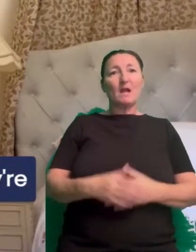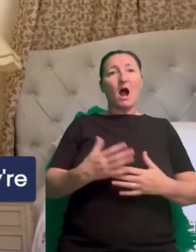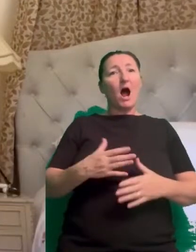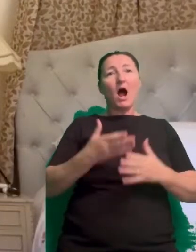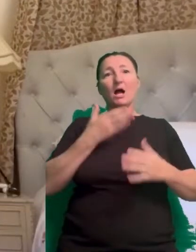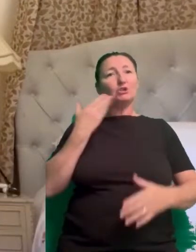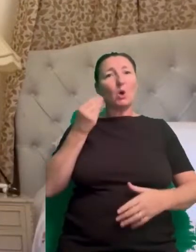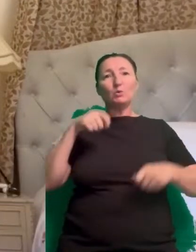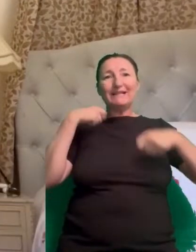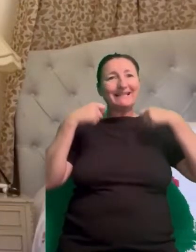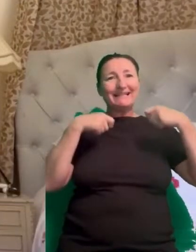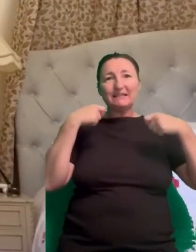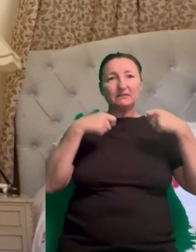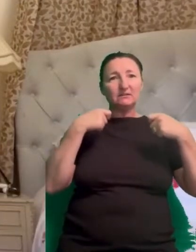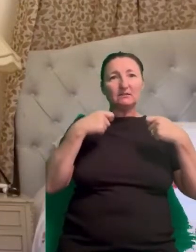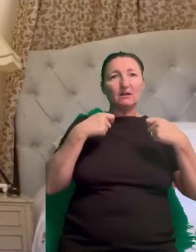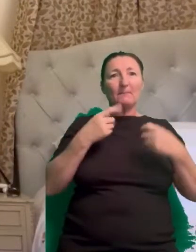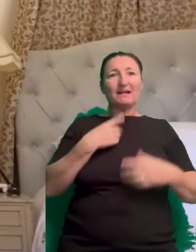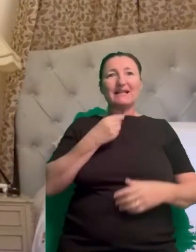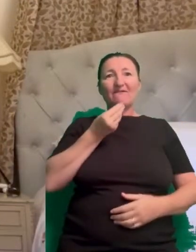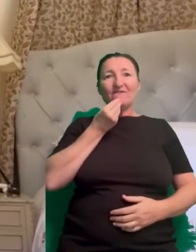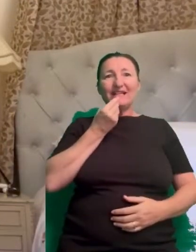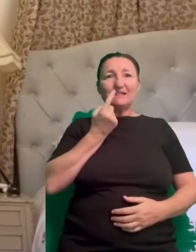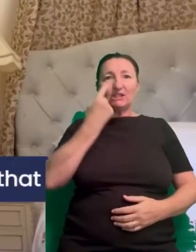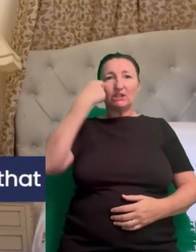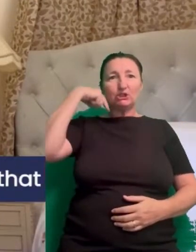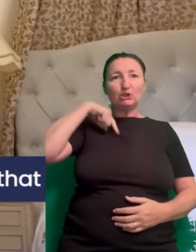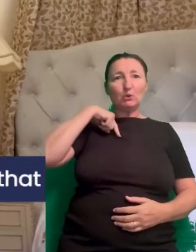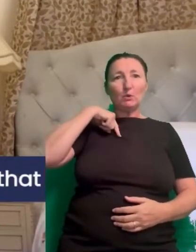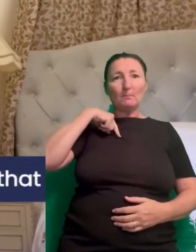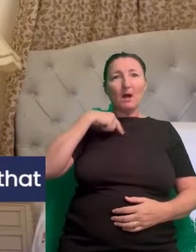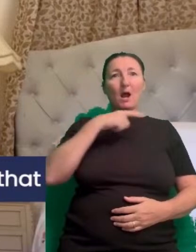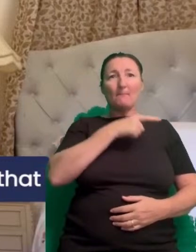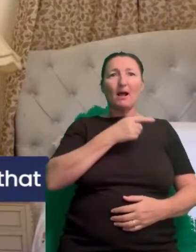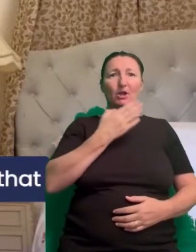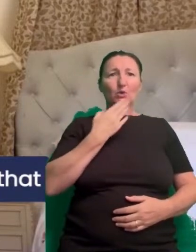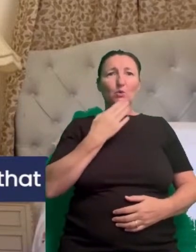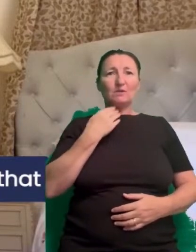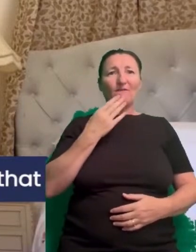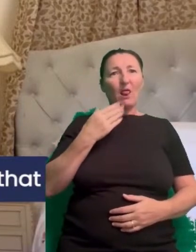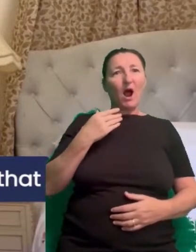tube, but they're also great when I did eat as well, to use in the kitchen for